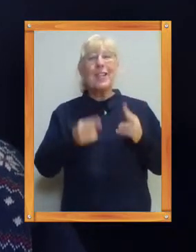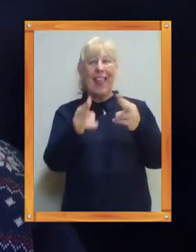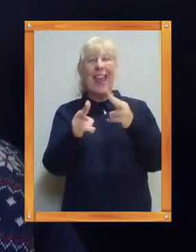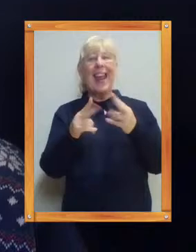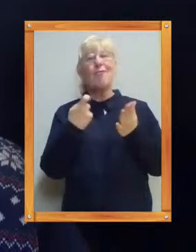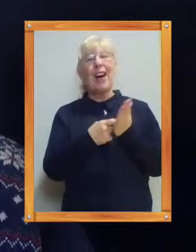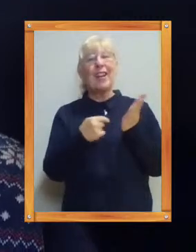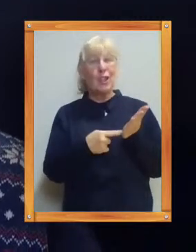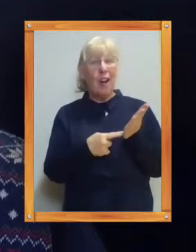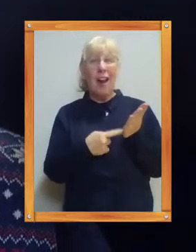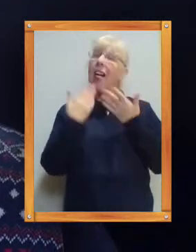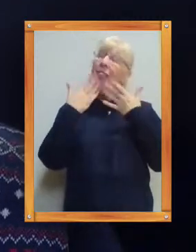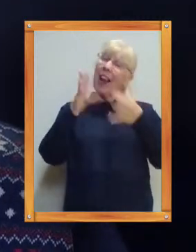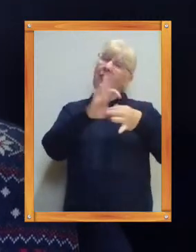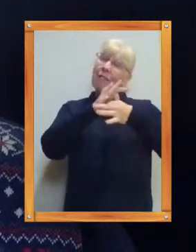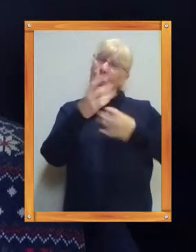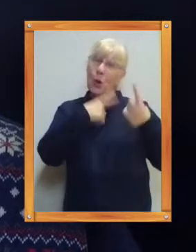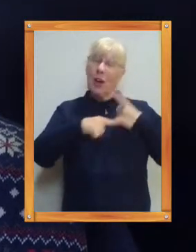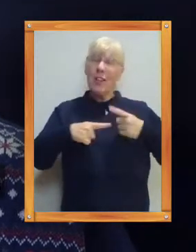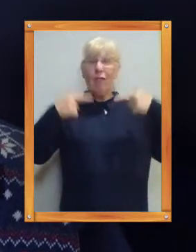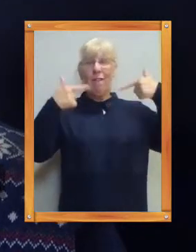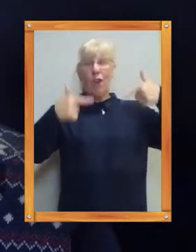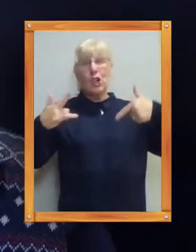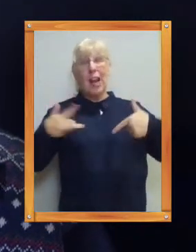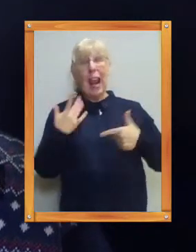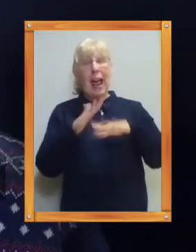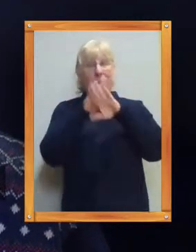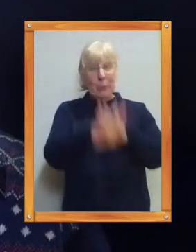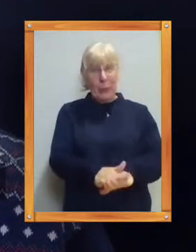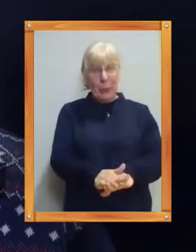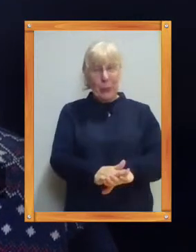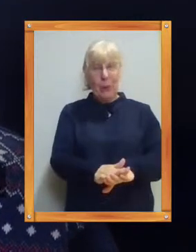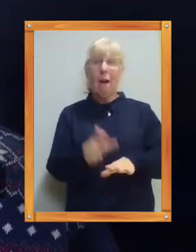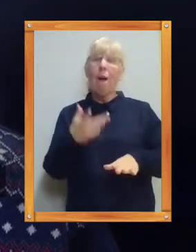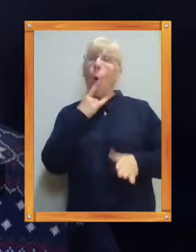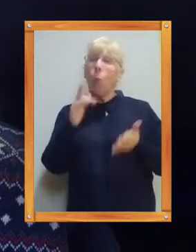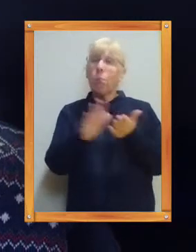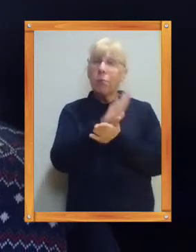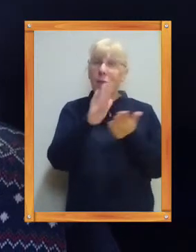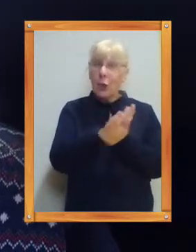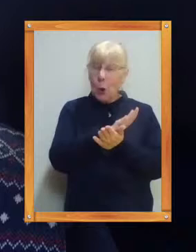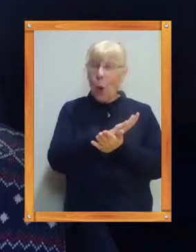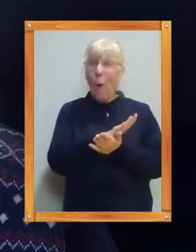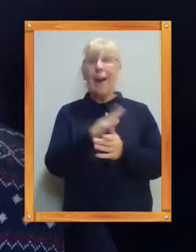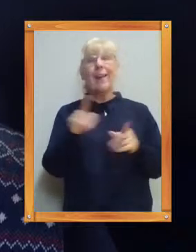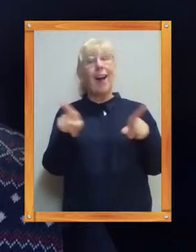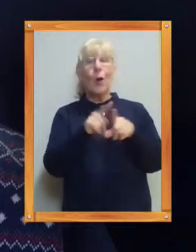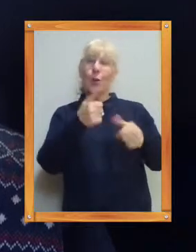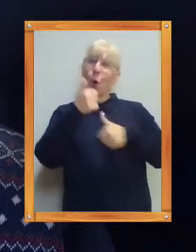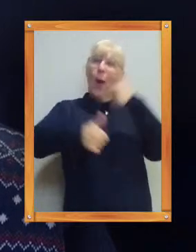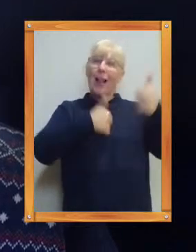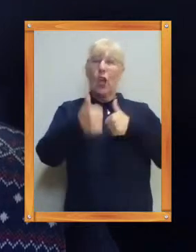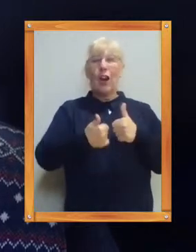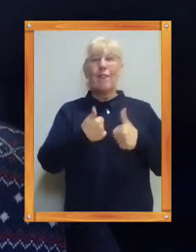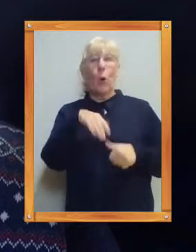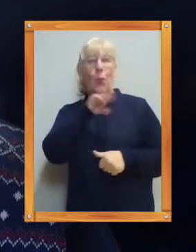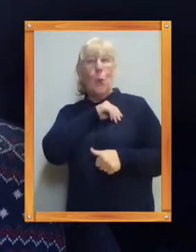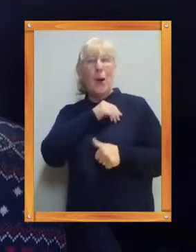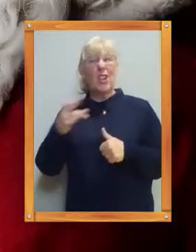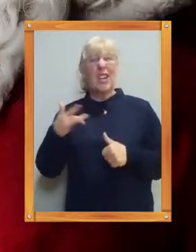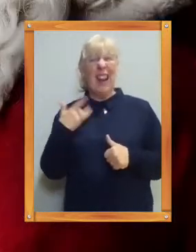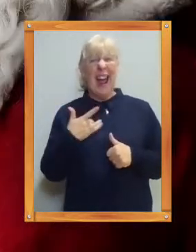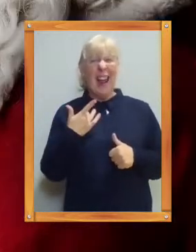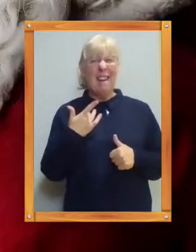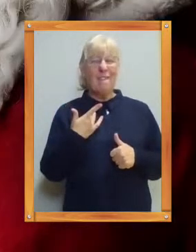I hope you've enjoyed the show, and in particular, well done to all our live winners throughout tonight's show as well. A final chance to watch one more switch on